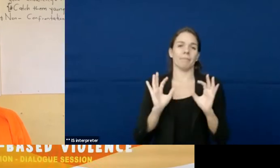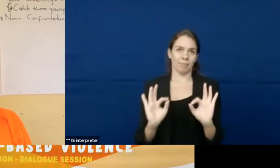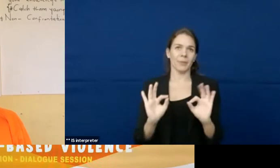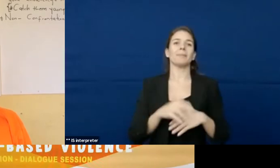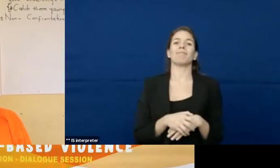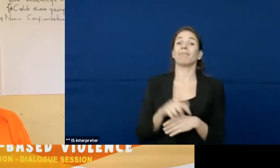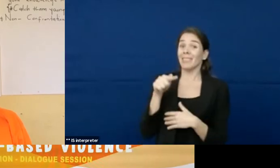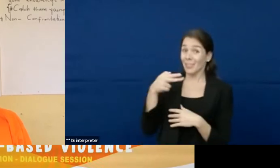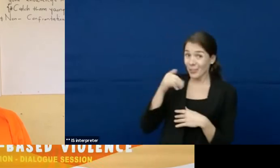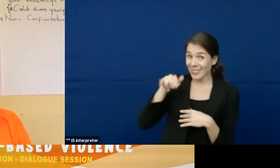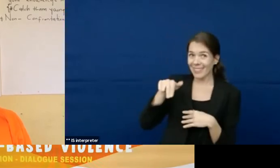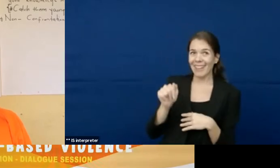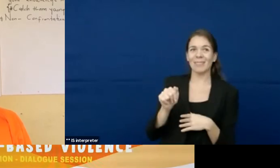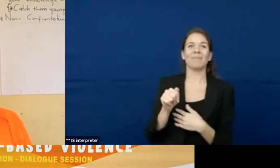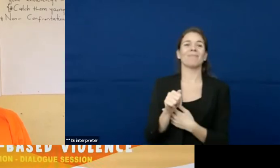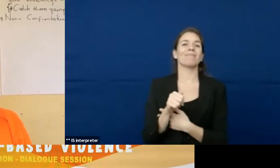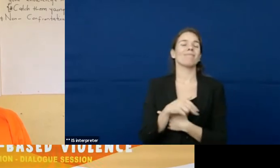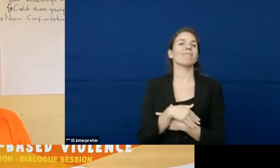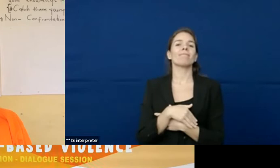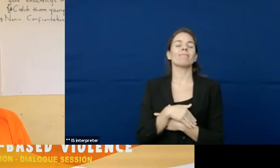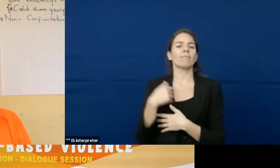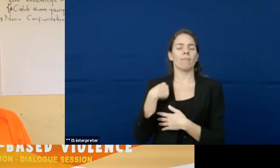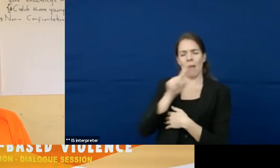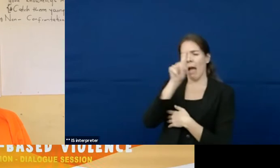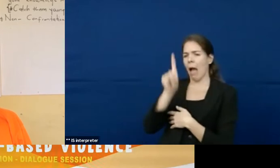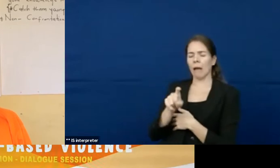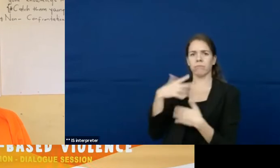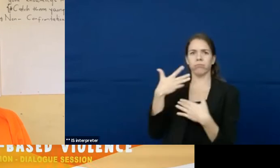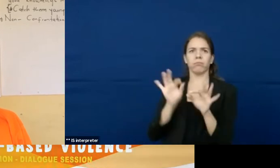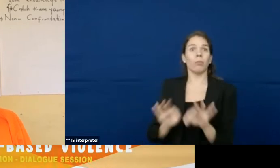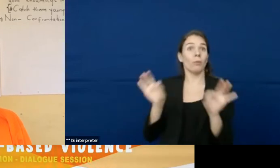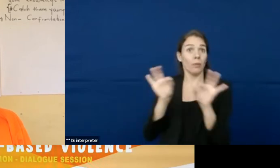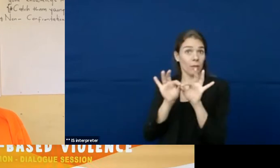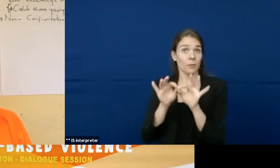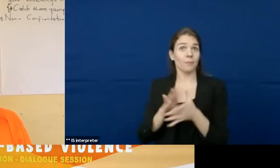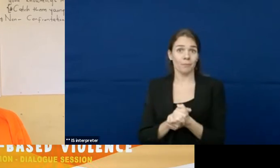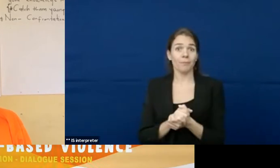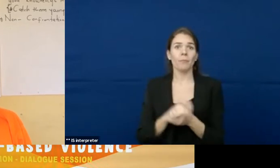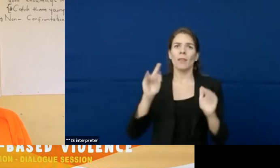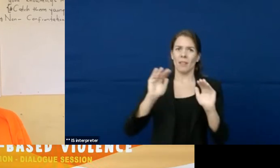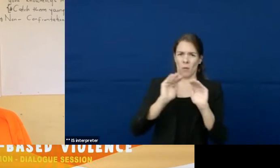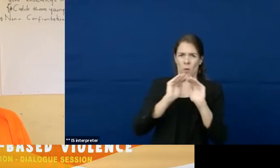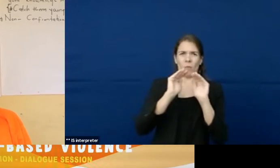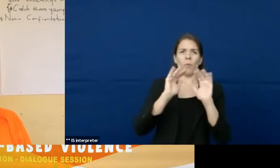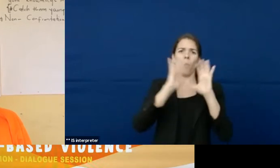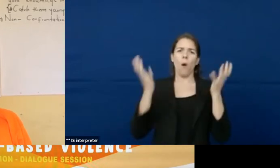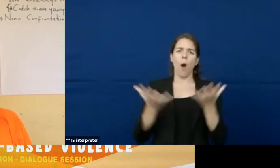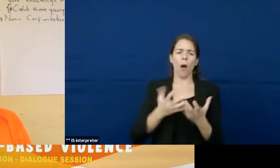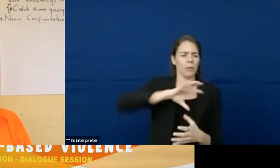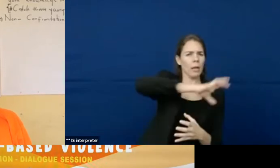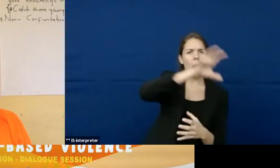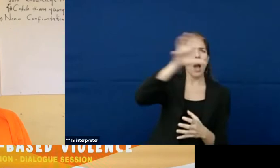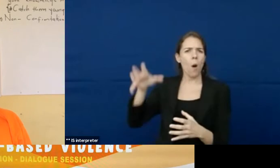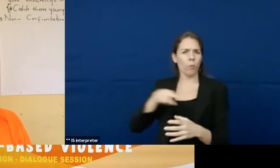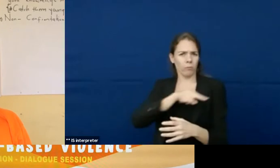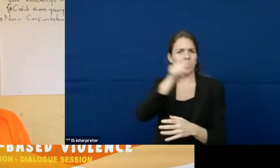violence against women and girls globally. It is also important for youth-led organizations to also heed